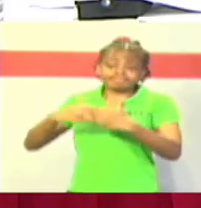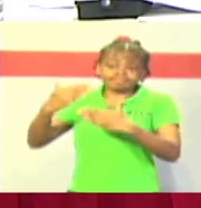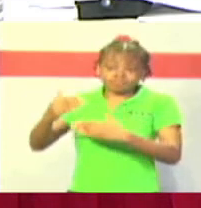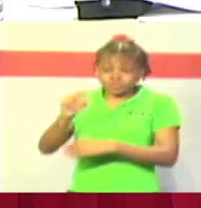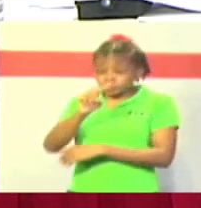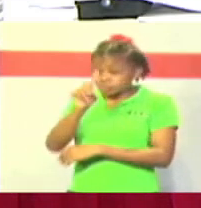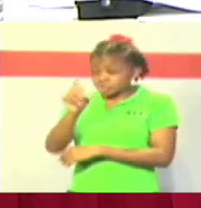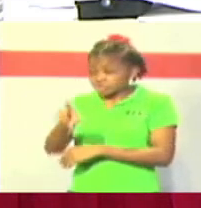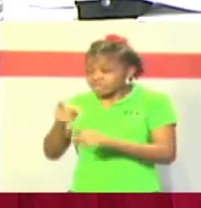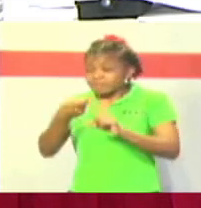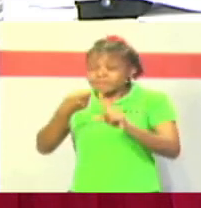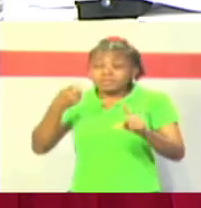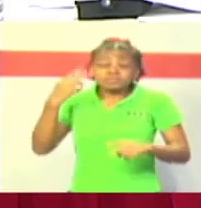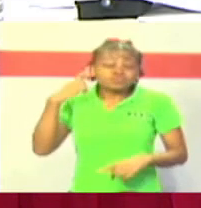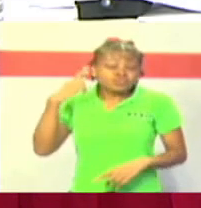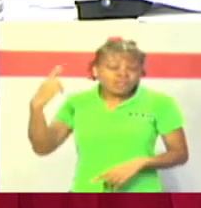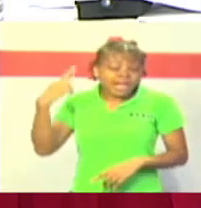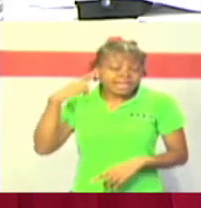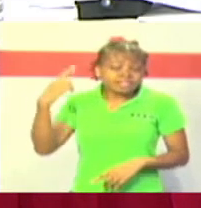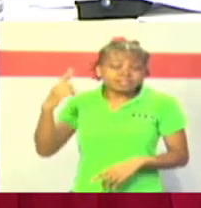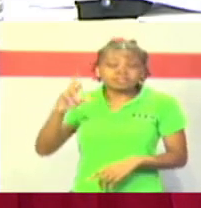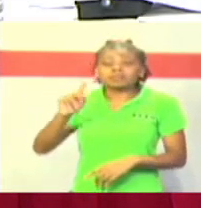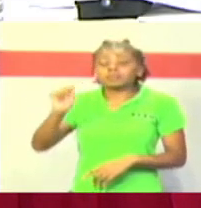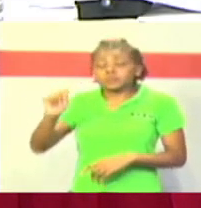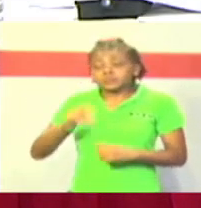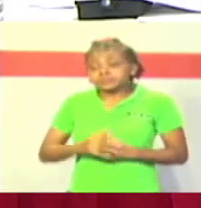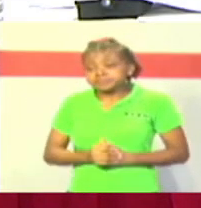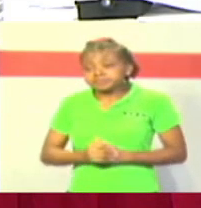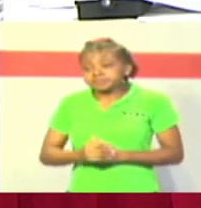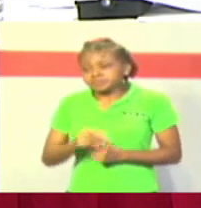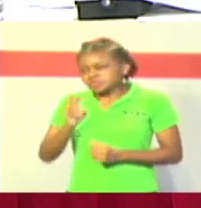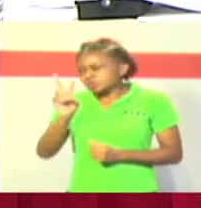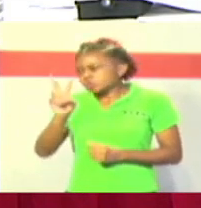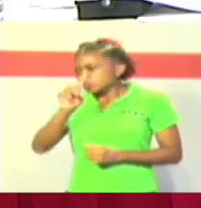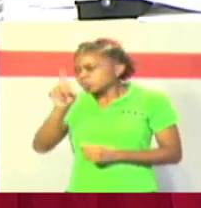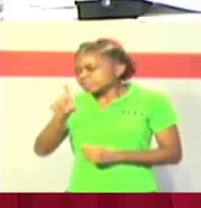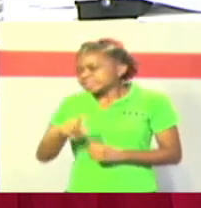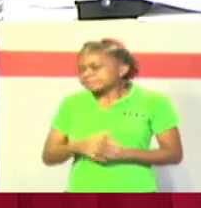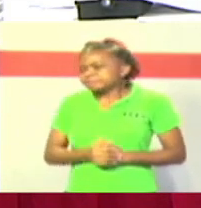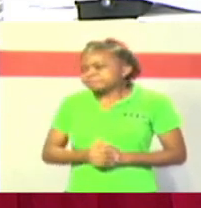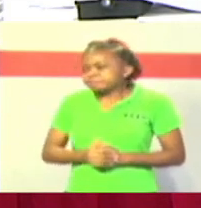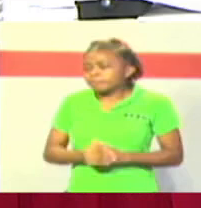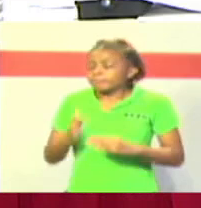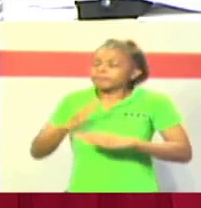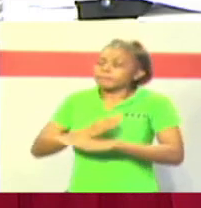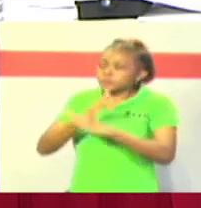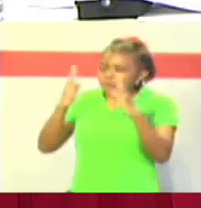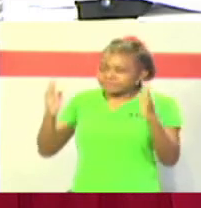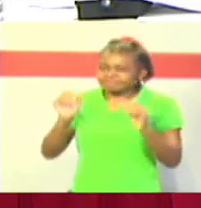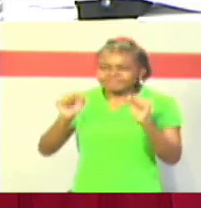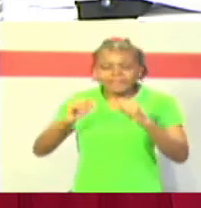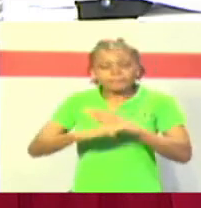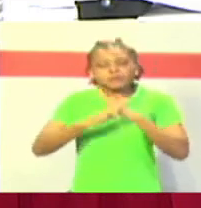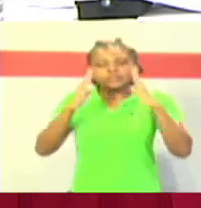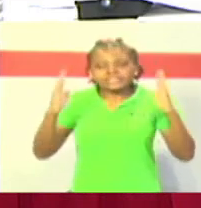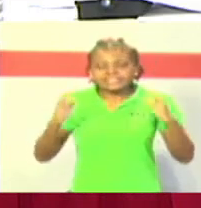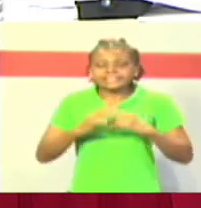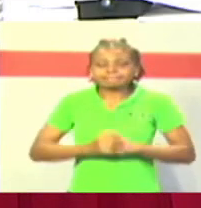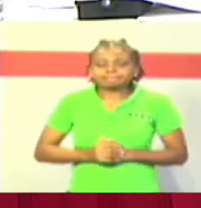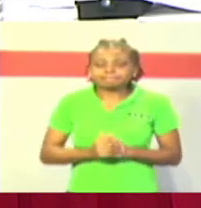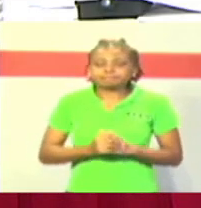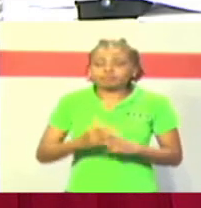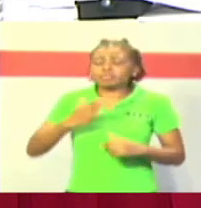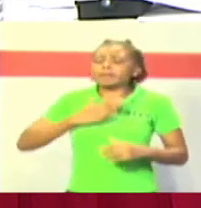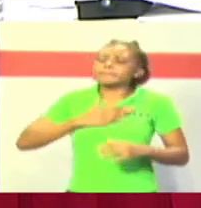Tambourine for your two questions. Good morning. Yes, good morning.